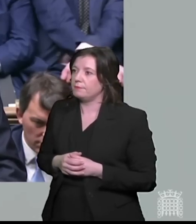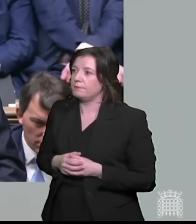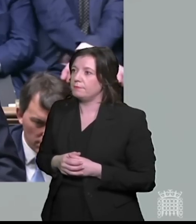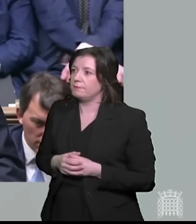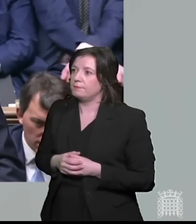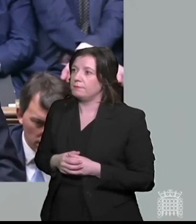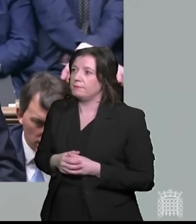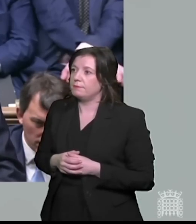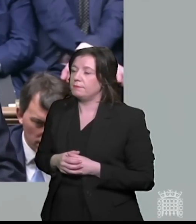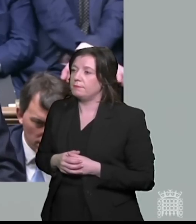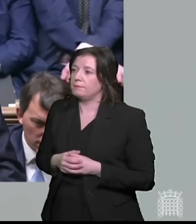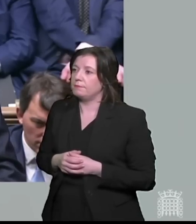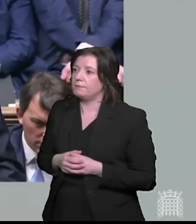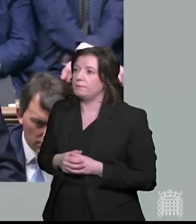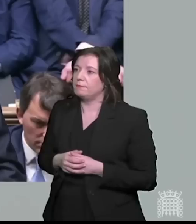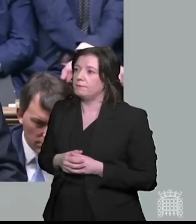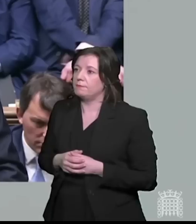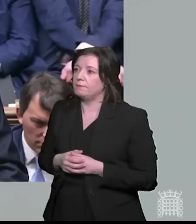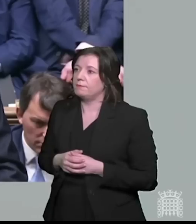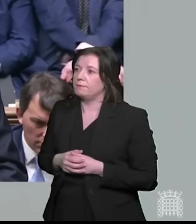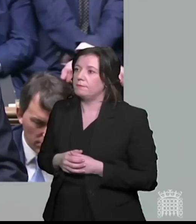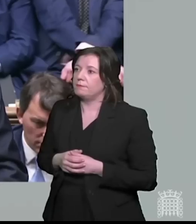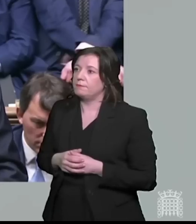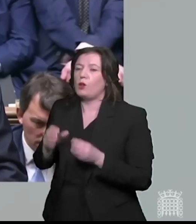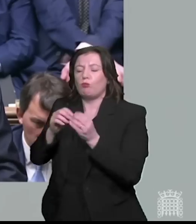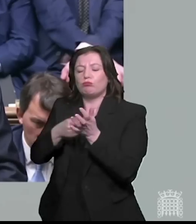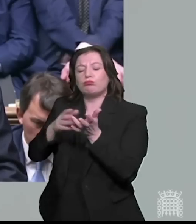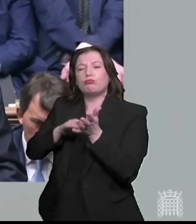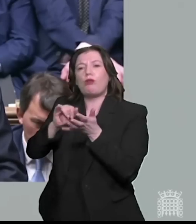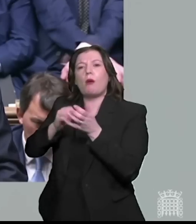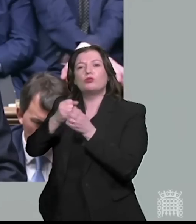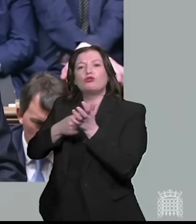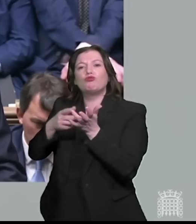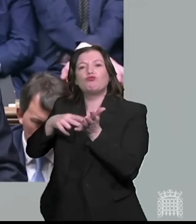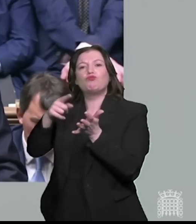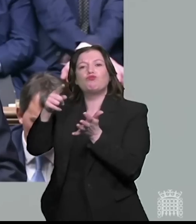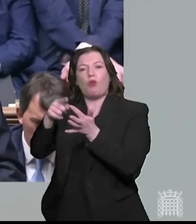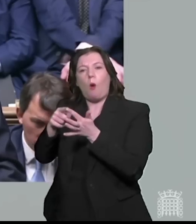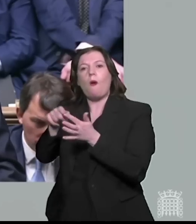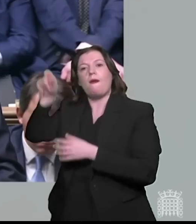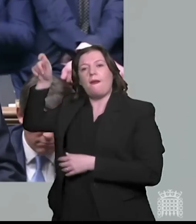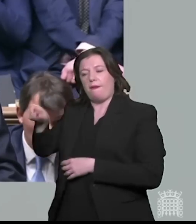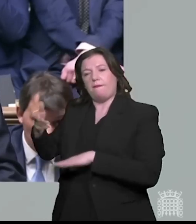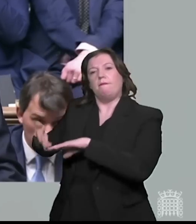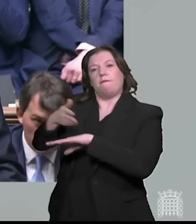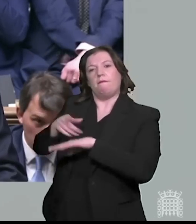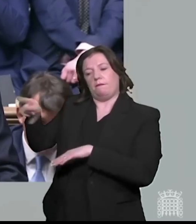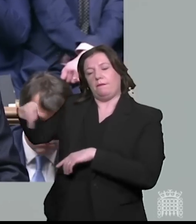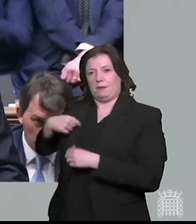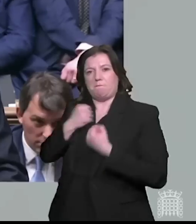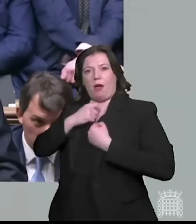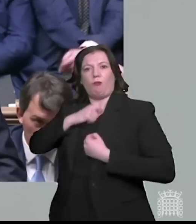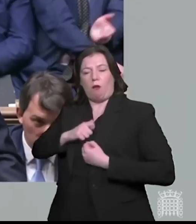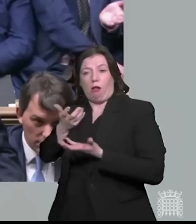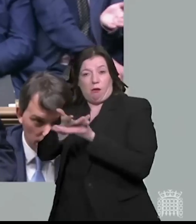of my predecessors, my right honourable friend from Bromsgrove, in talking about the tragedy of suicide and the importance of preventing